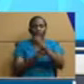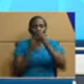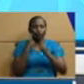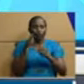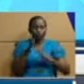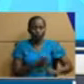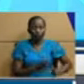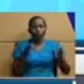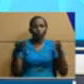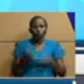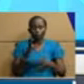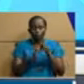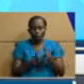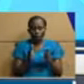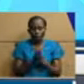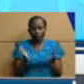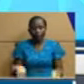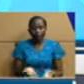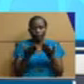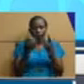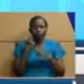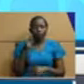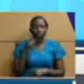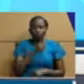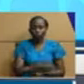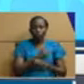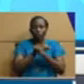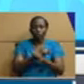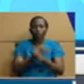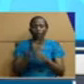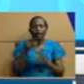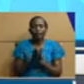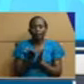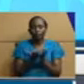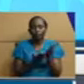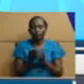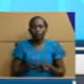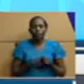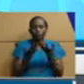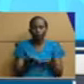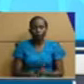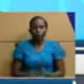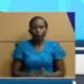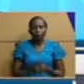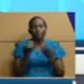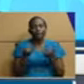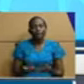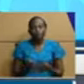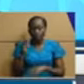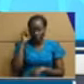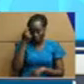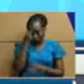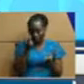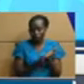people, and strengthen the institutional framework for social protection and service delivery. Accordingly, the government